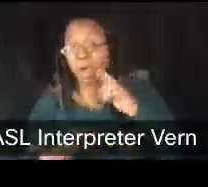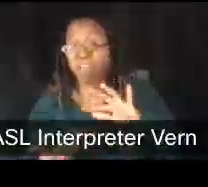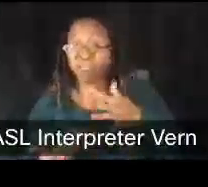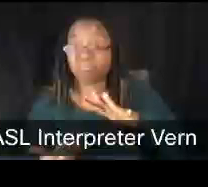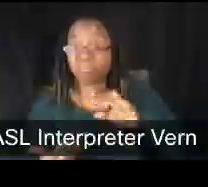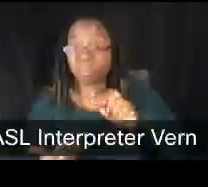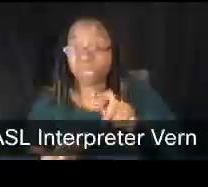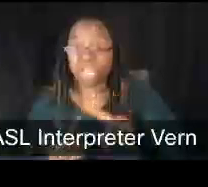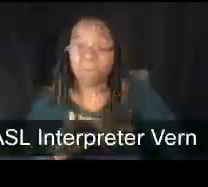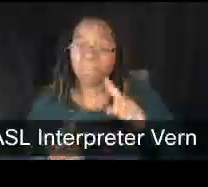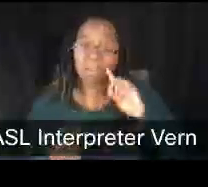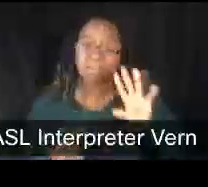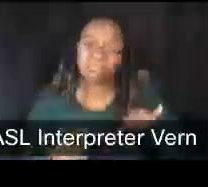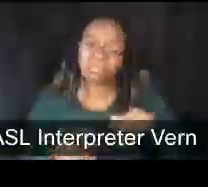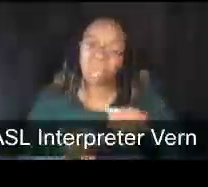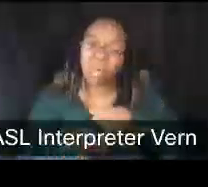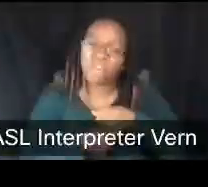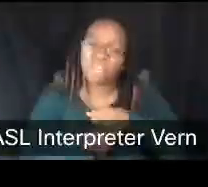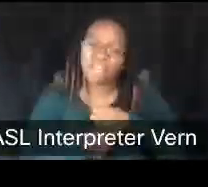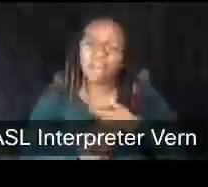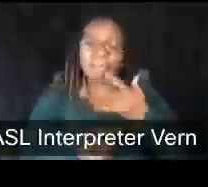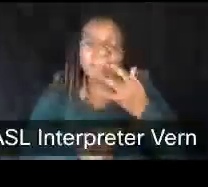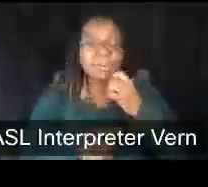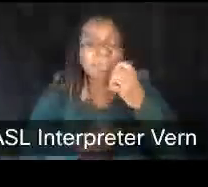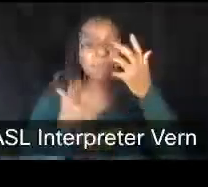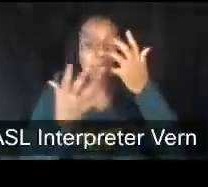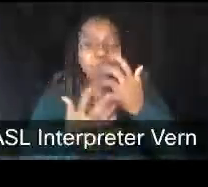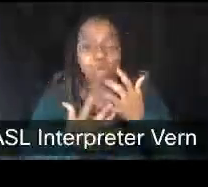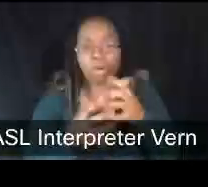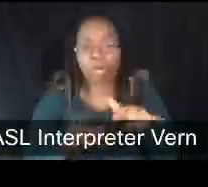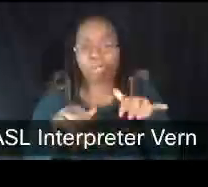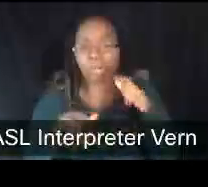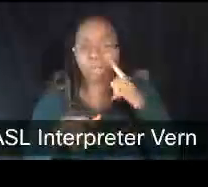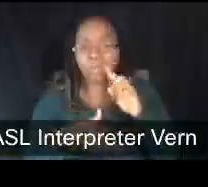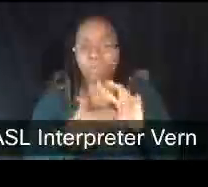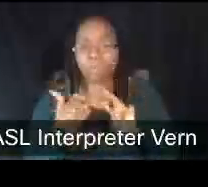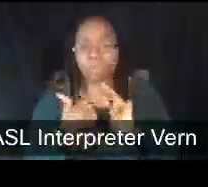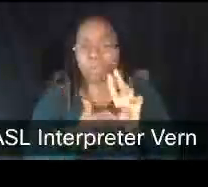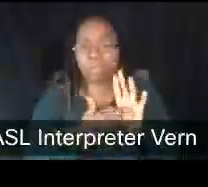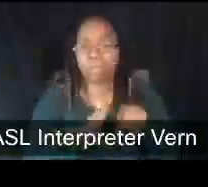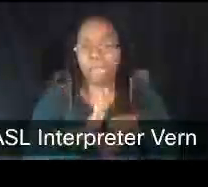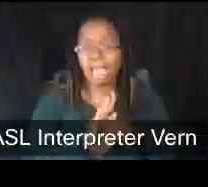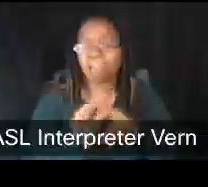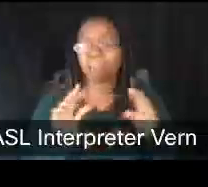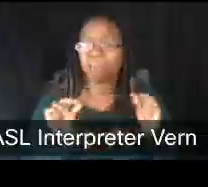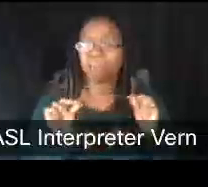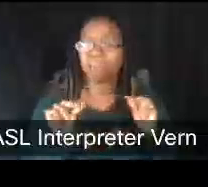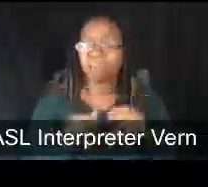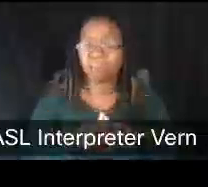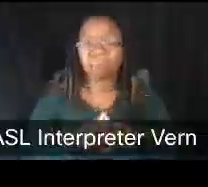about coffee? Because I don't want to be sitting in a dark theater for 2.5 hours. And so, without